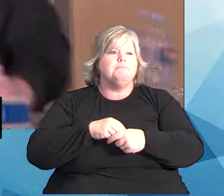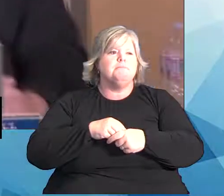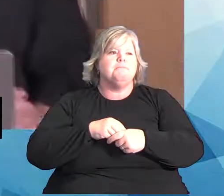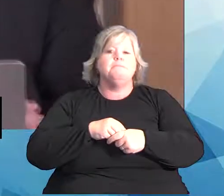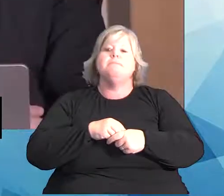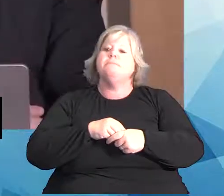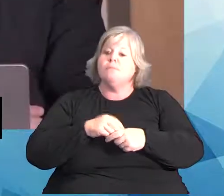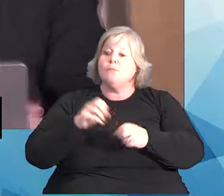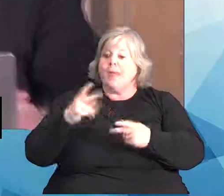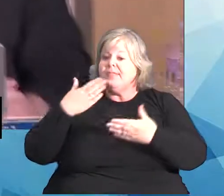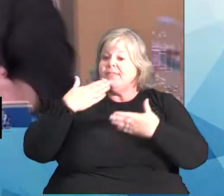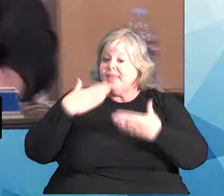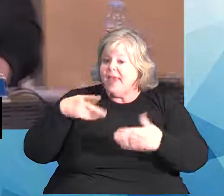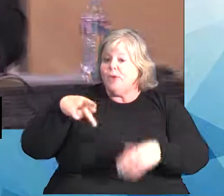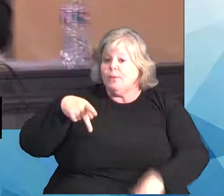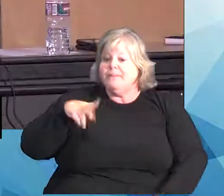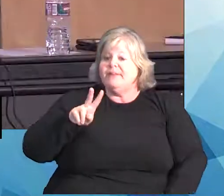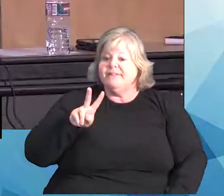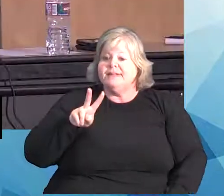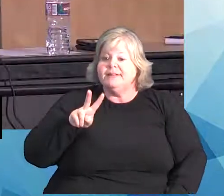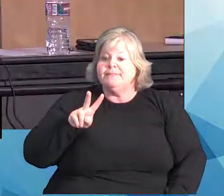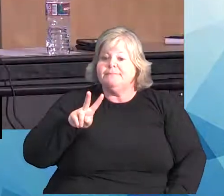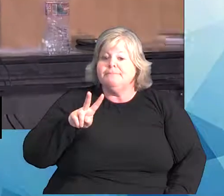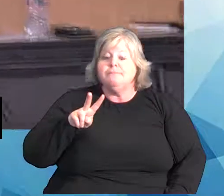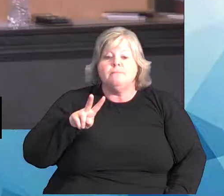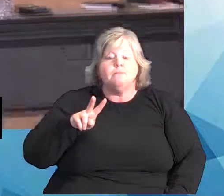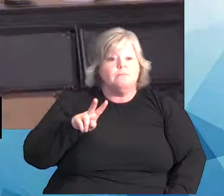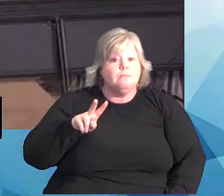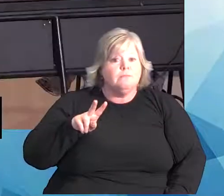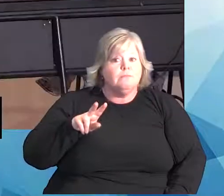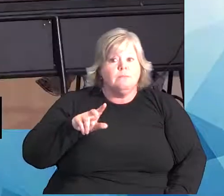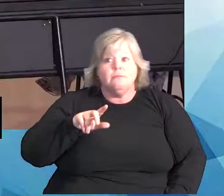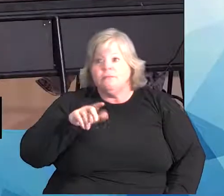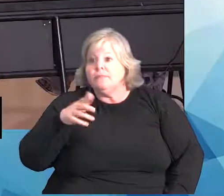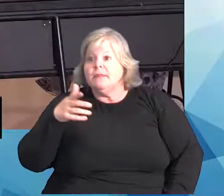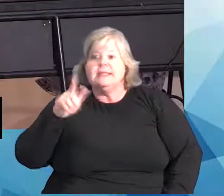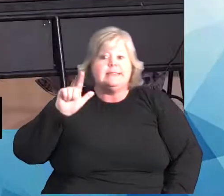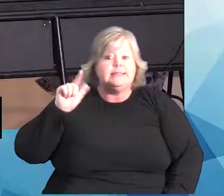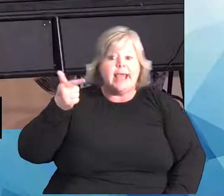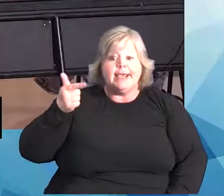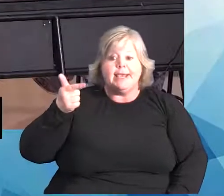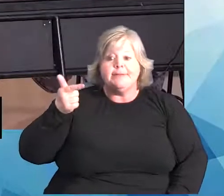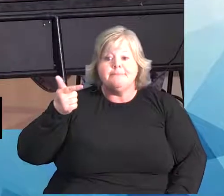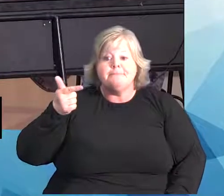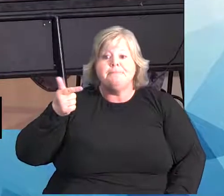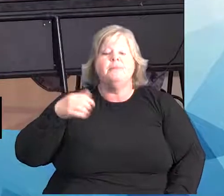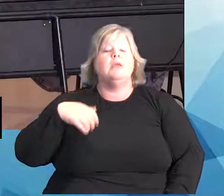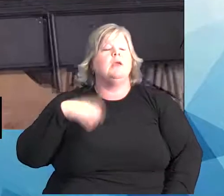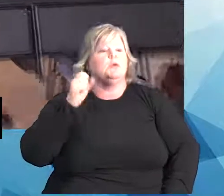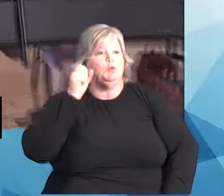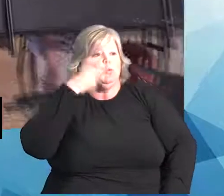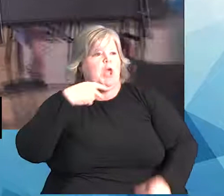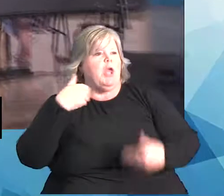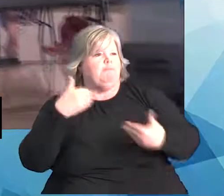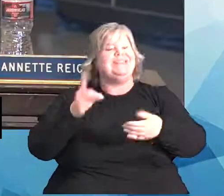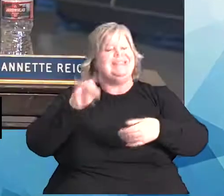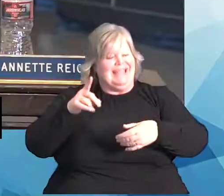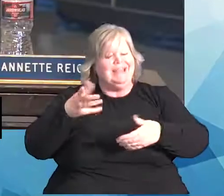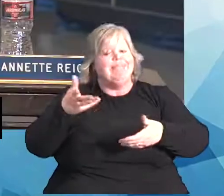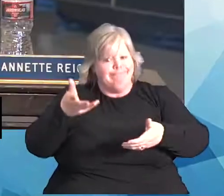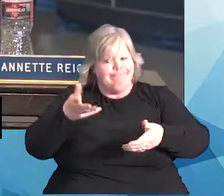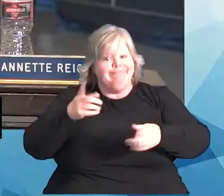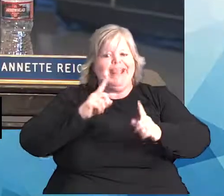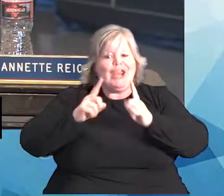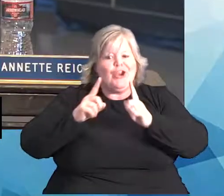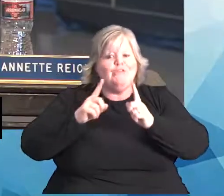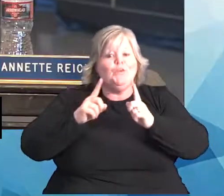Okay, thank you, PV. Are there any seconds to that motion? This is Suke. I second that.